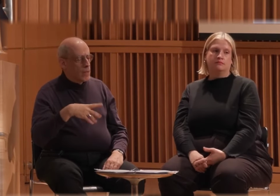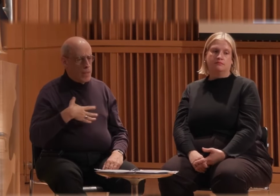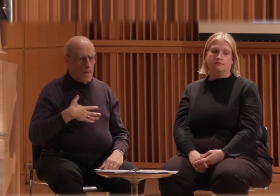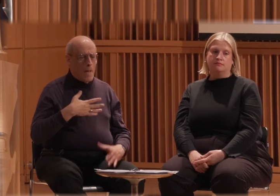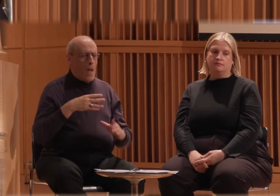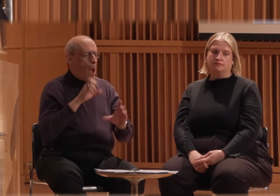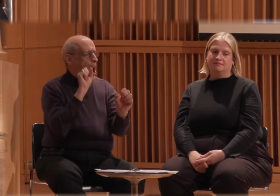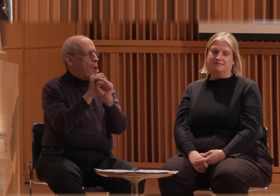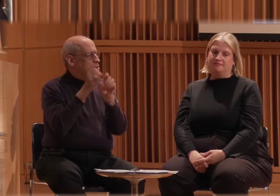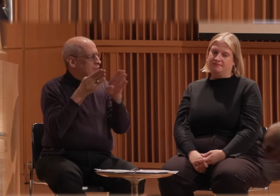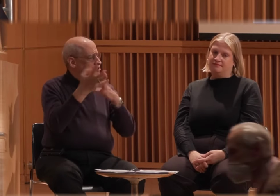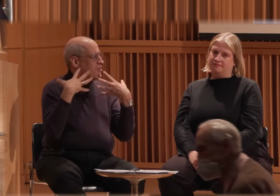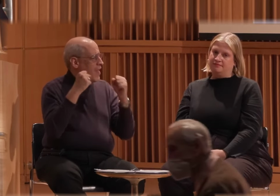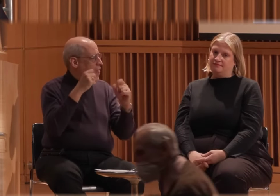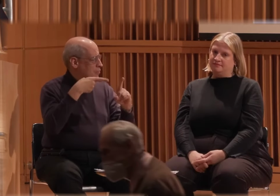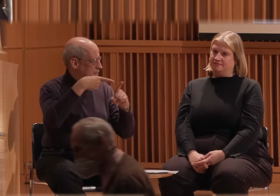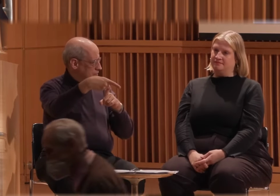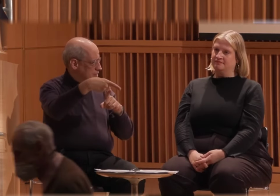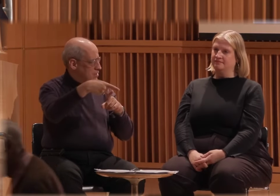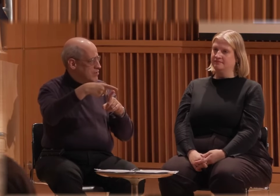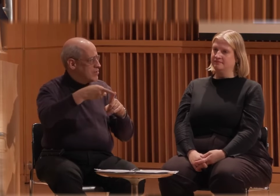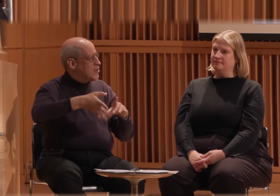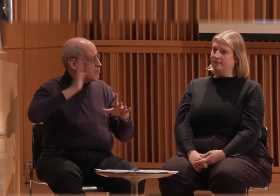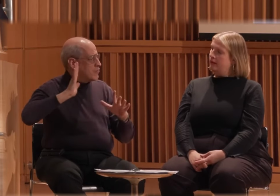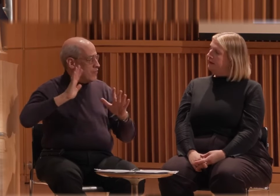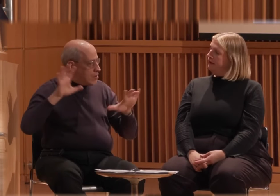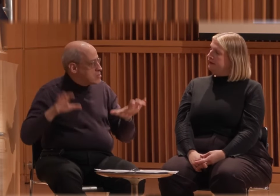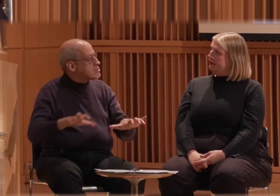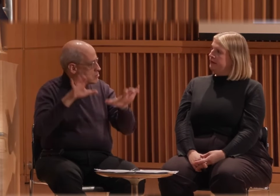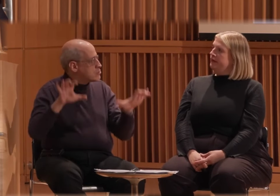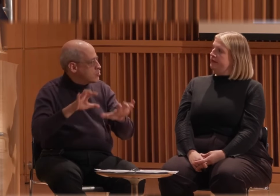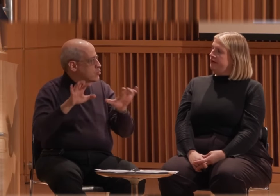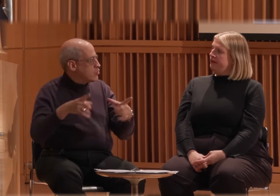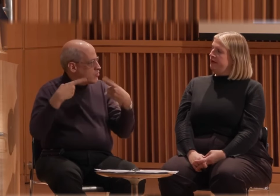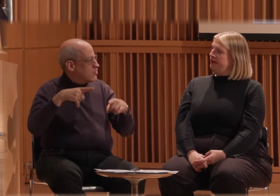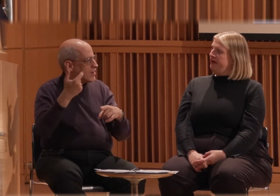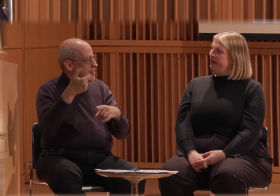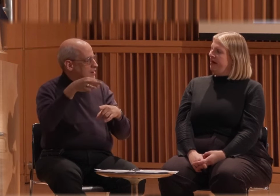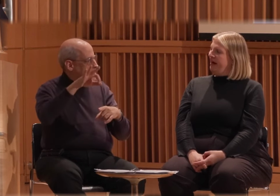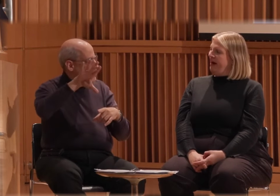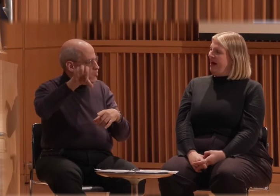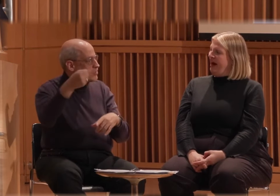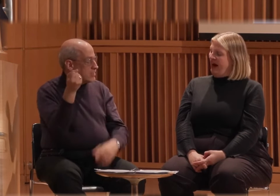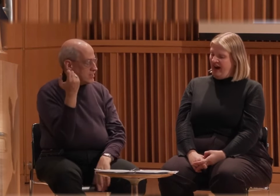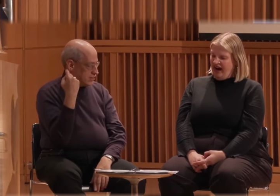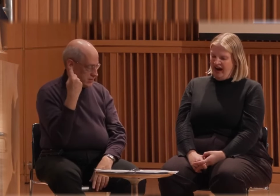Occupational health as a field was once a very vibrant field in the 20th century. And if you actually look